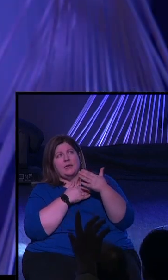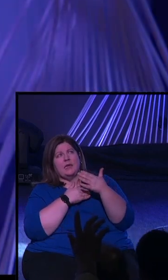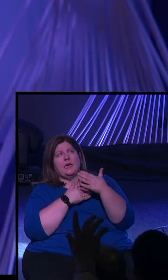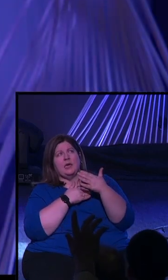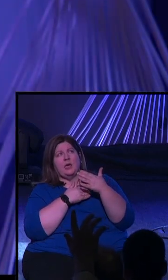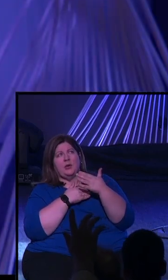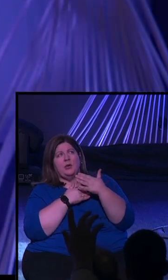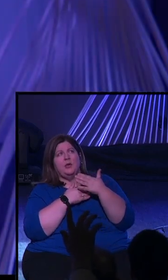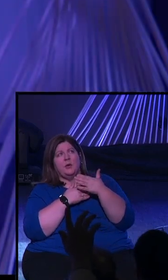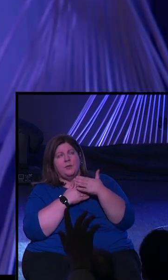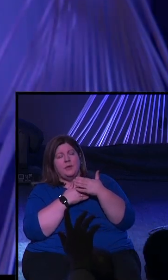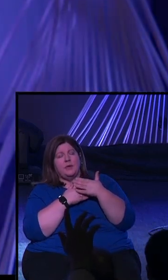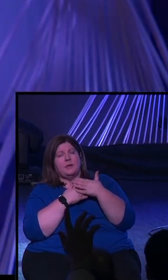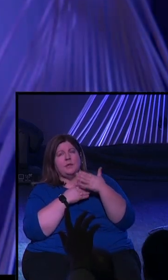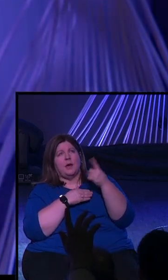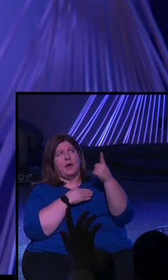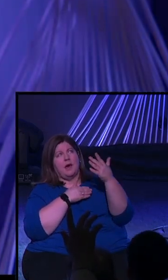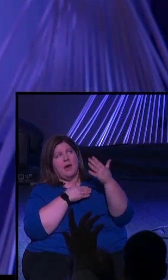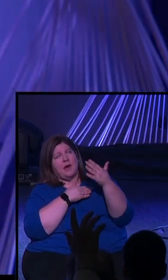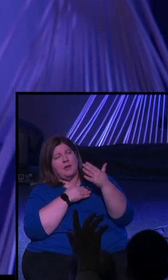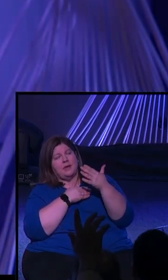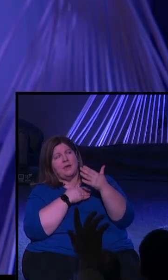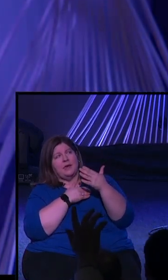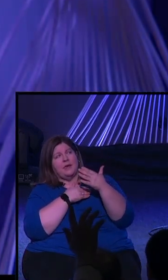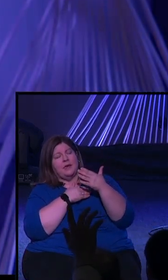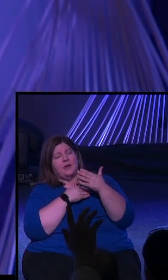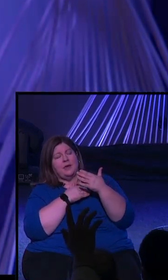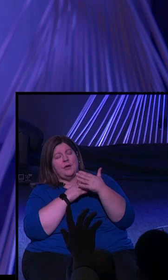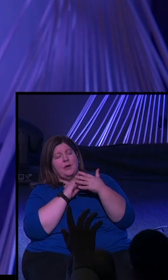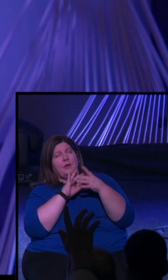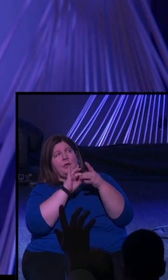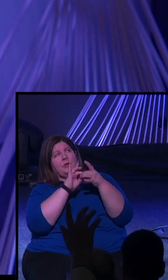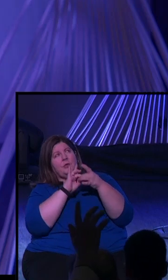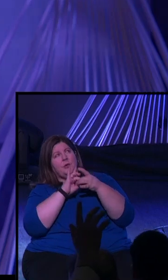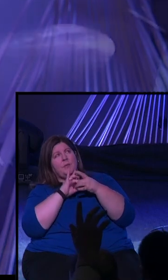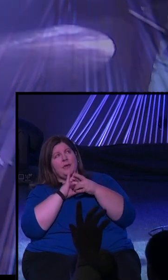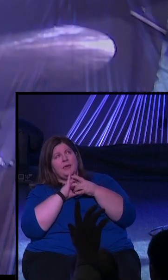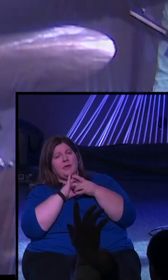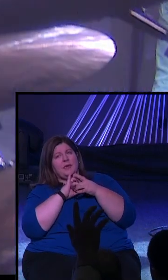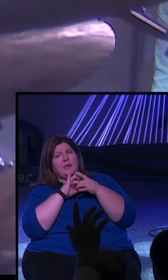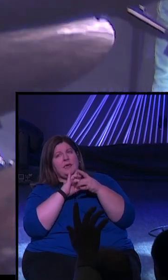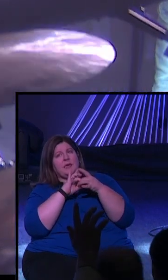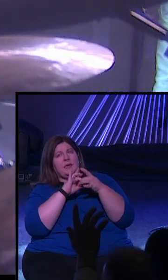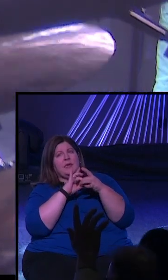draw near, so you draw near to